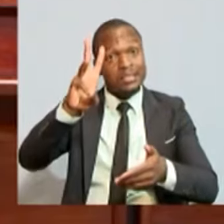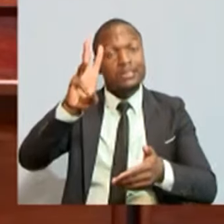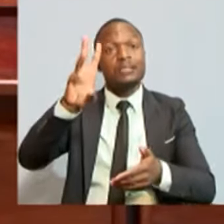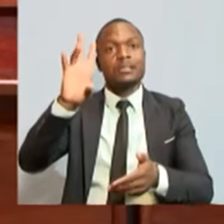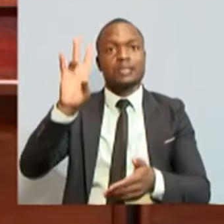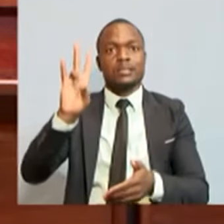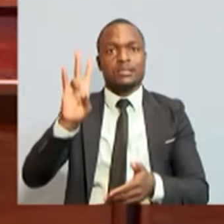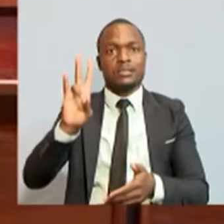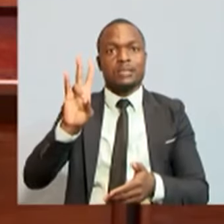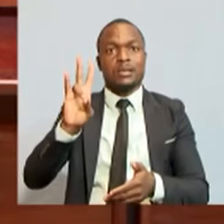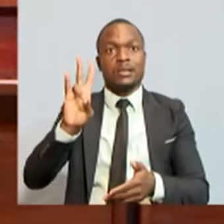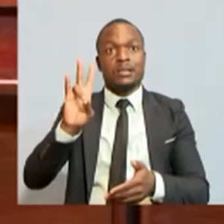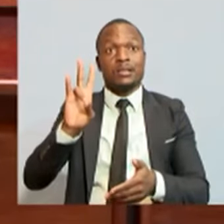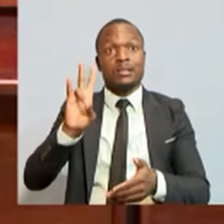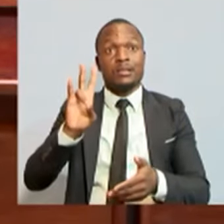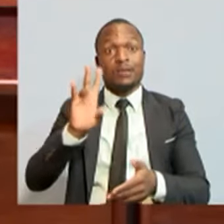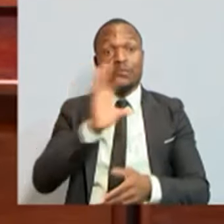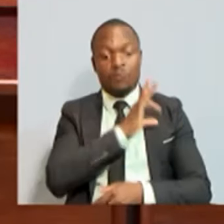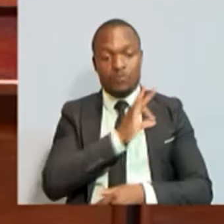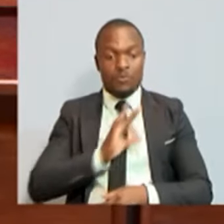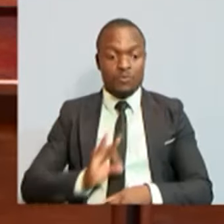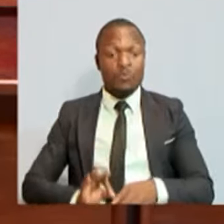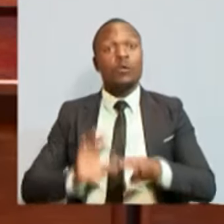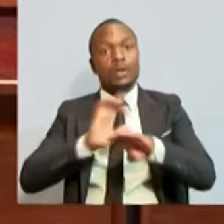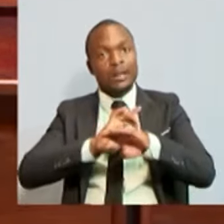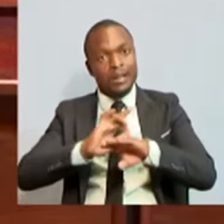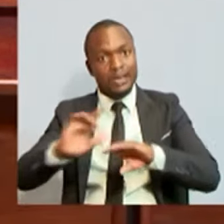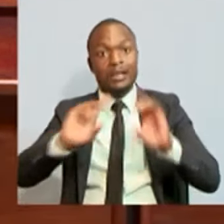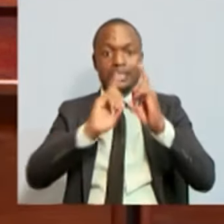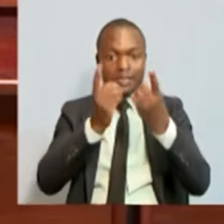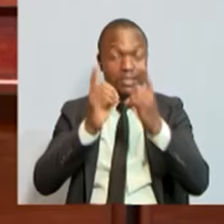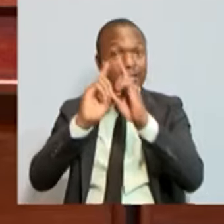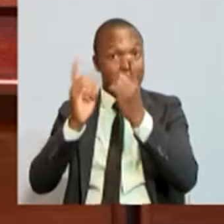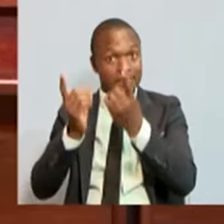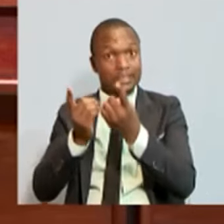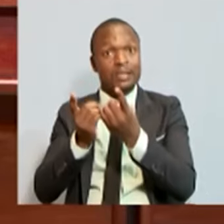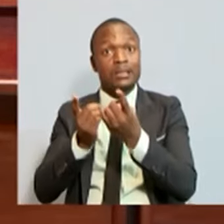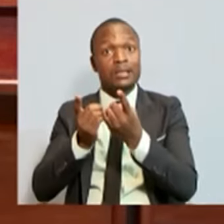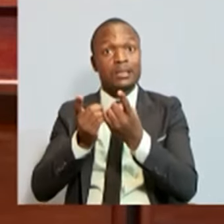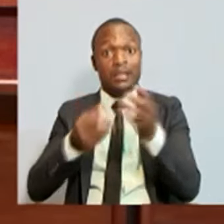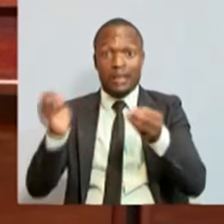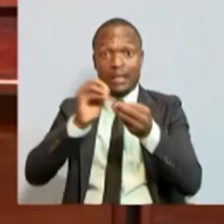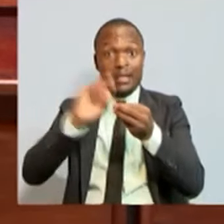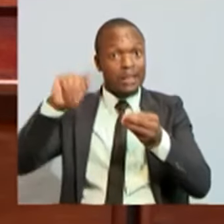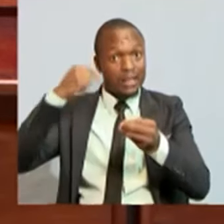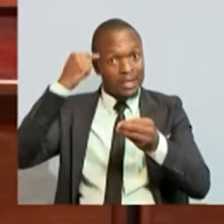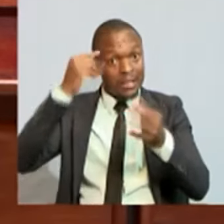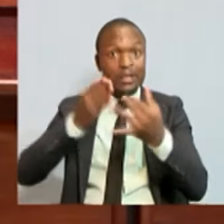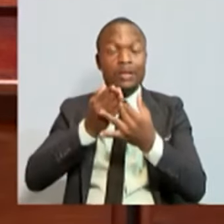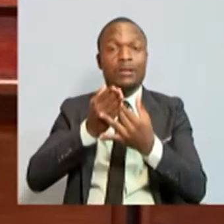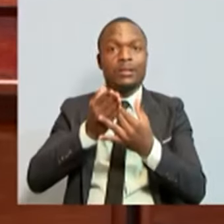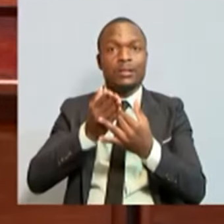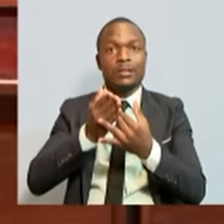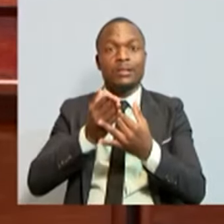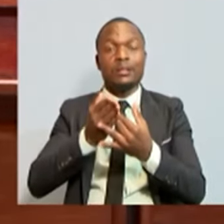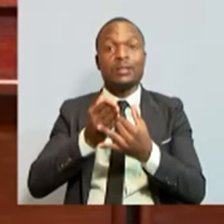food insecure districts. In addition, the government, through the Ministry of Community Development and